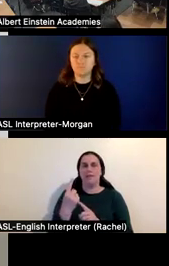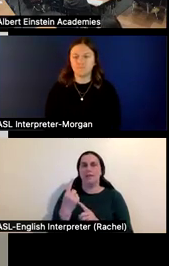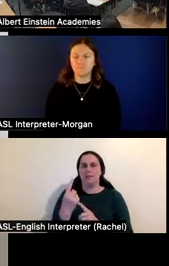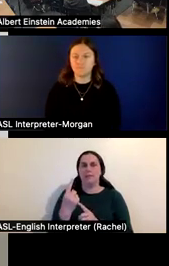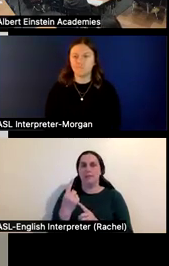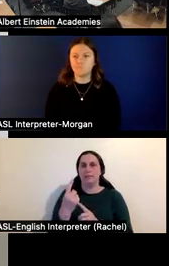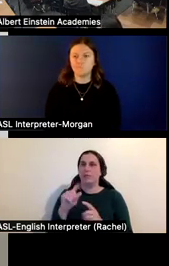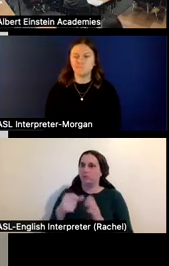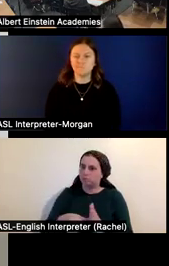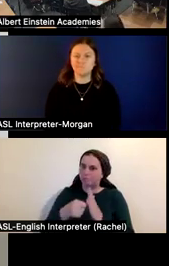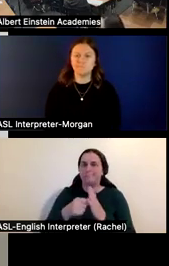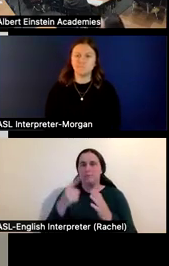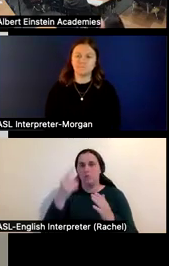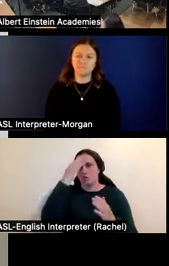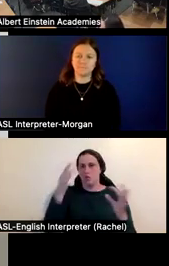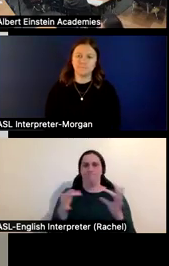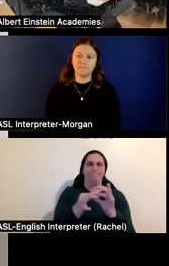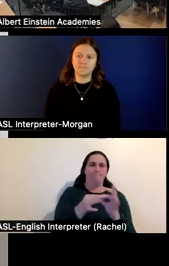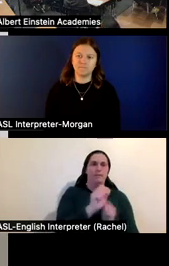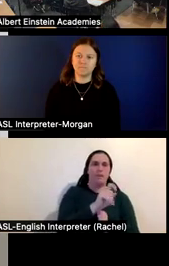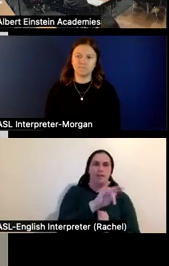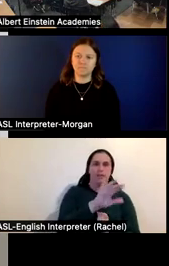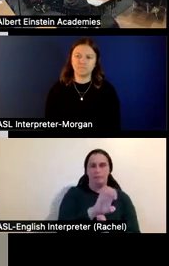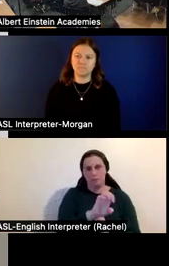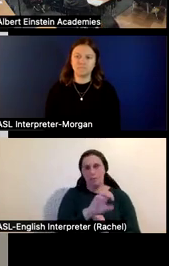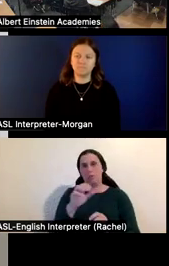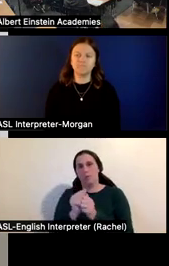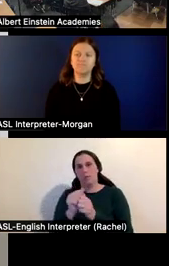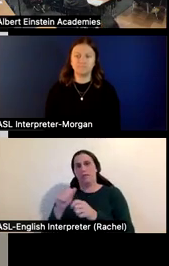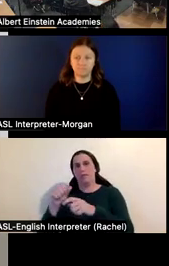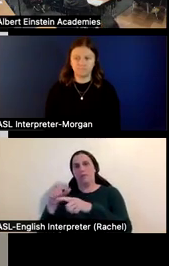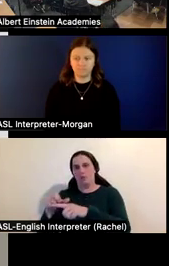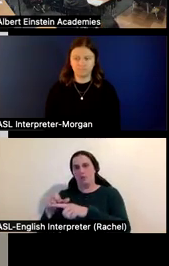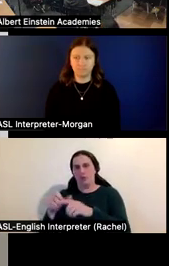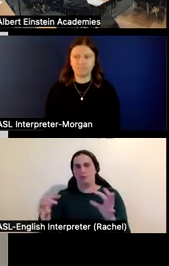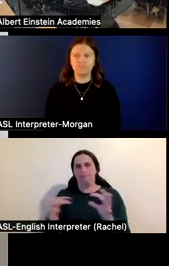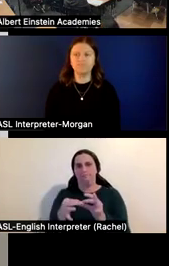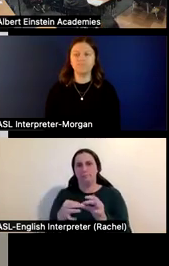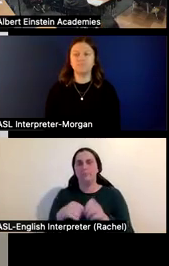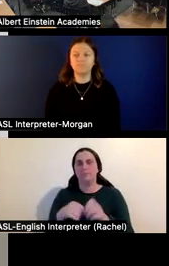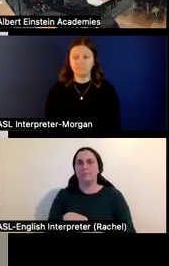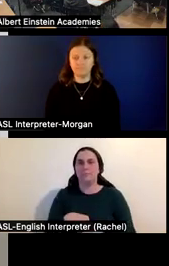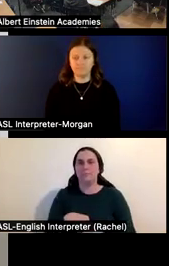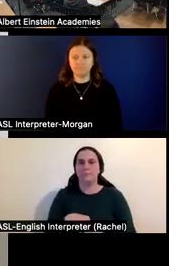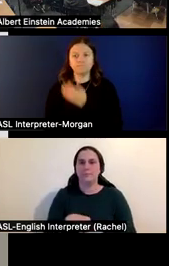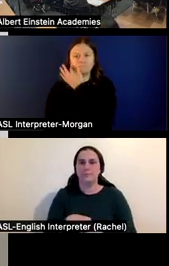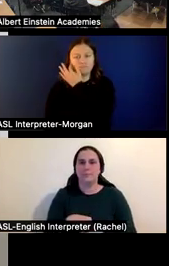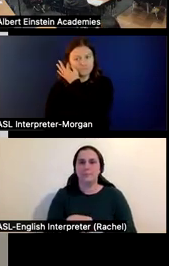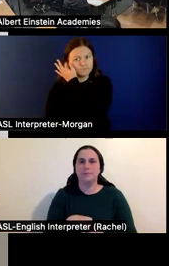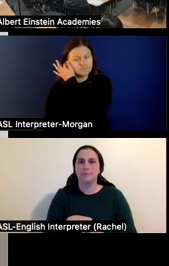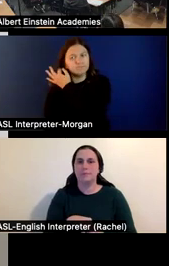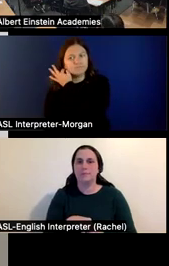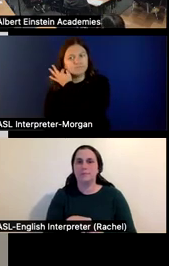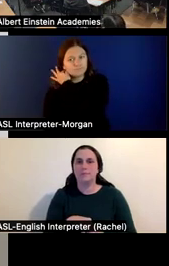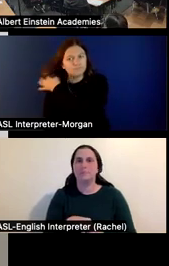need to know the article. Of that. So, Of that word. of that, Oh, yes, absolutely. yes, I wanna know what it means. Yeah. If